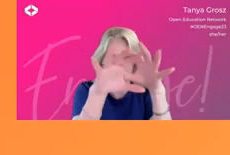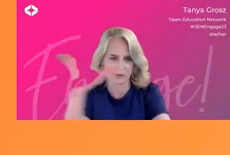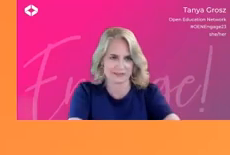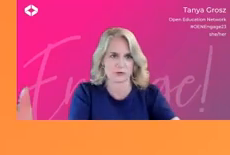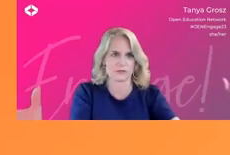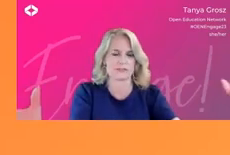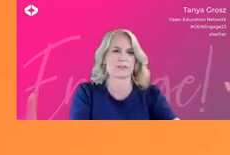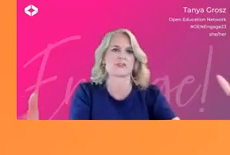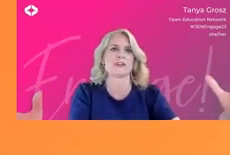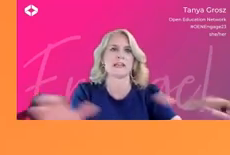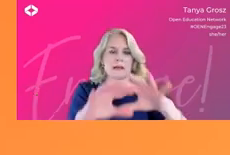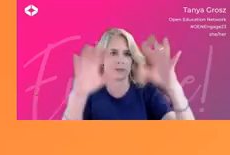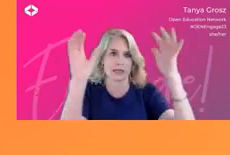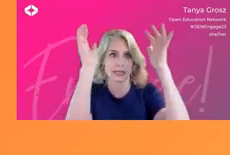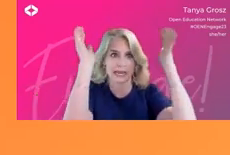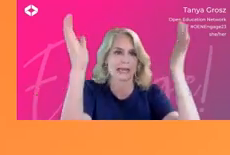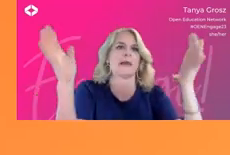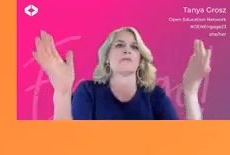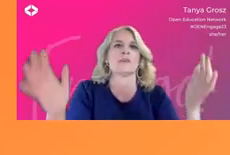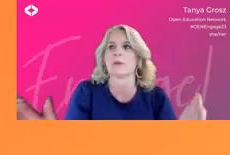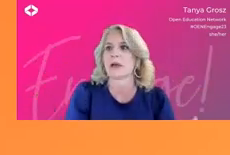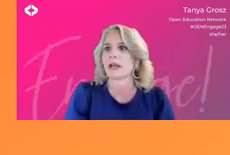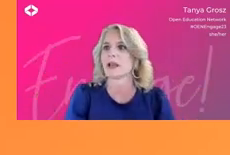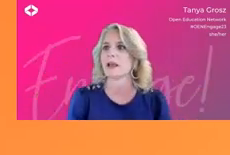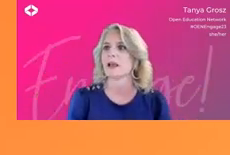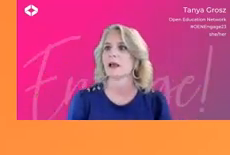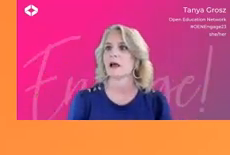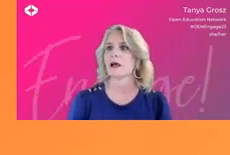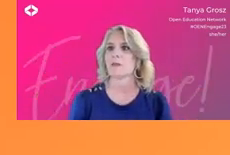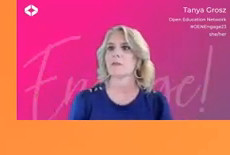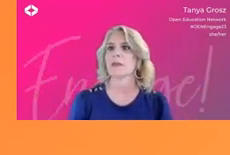time zone that was sort of central and not being like at 8 a.m. for somebody.